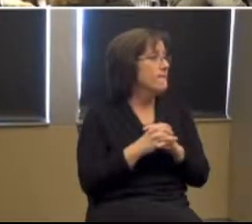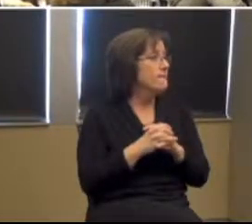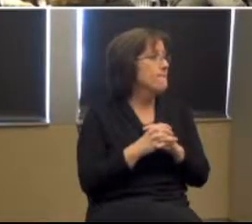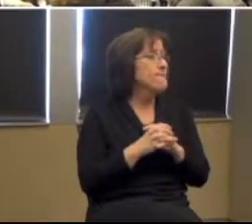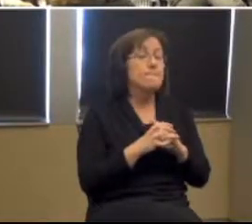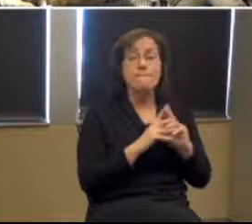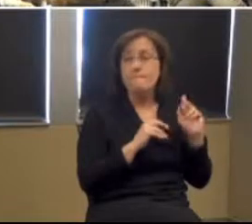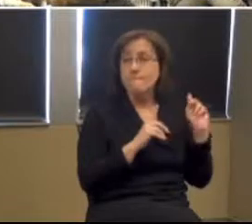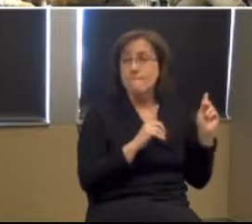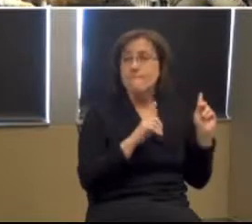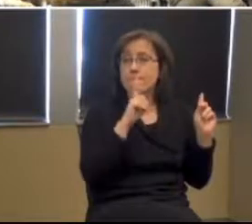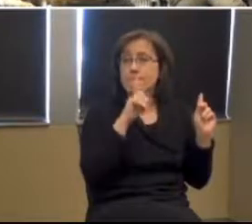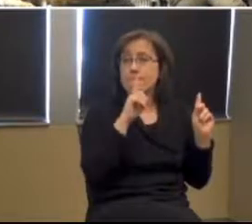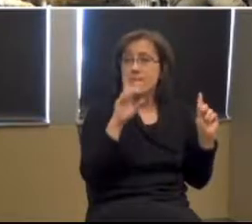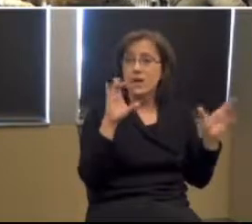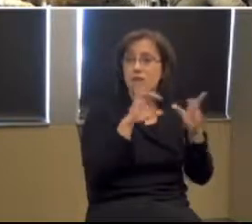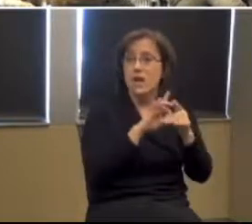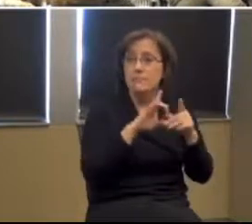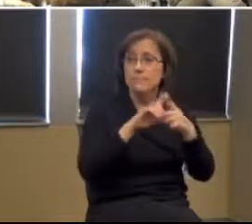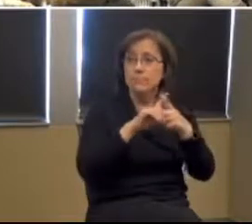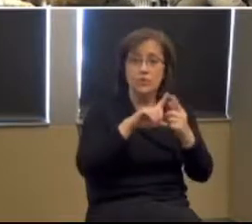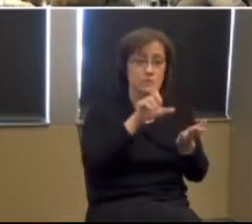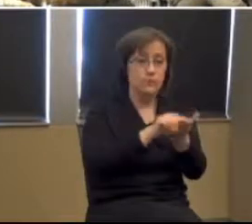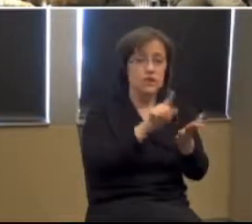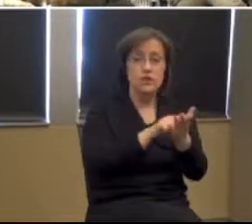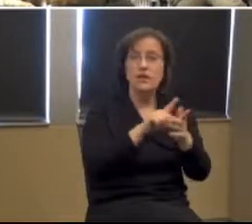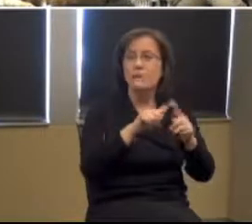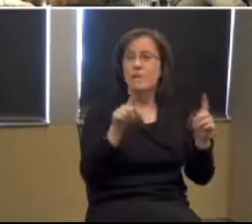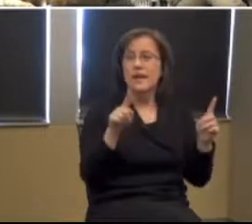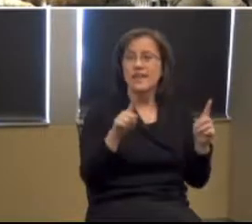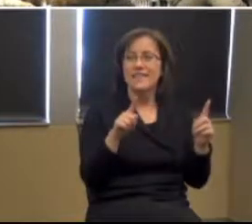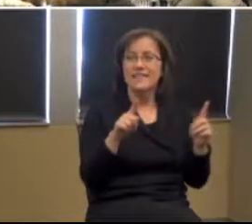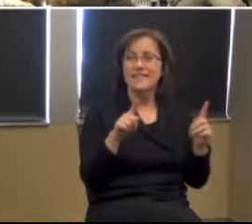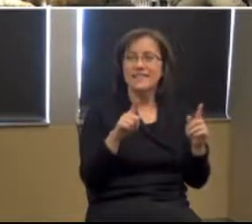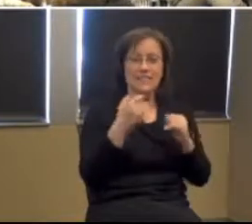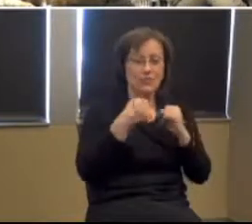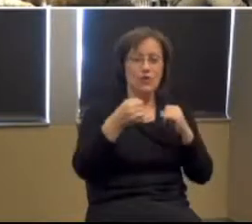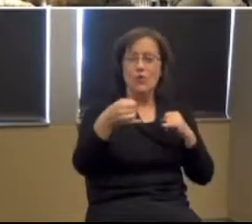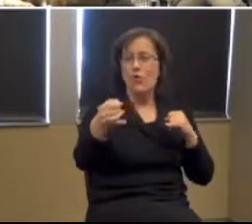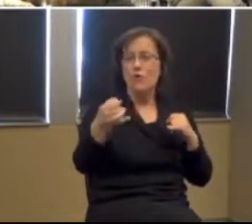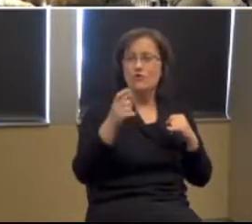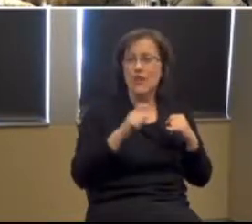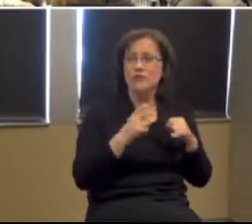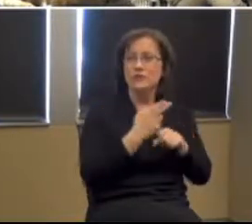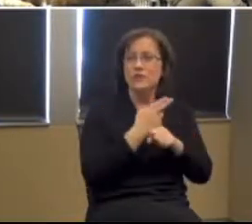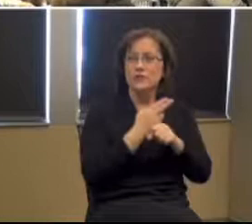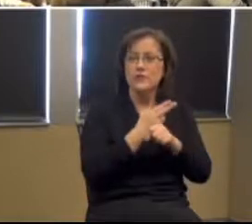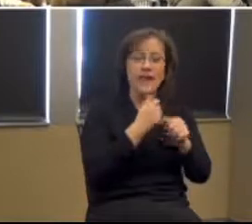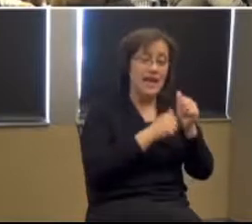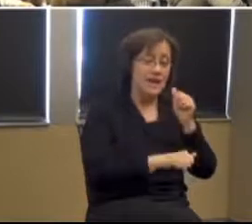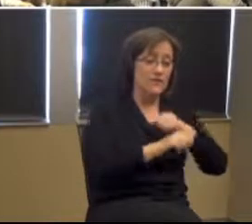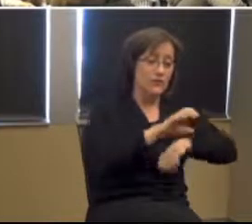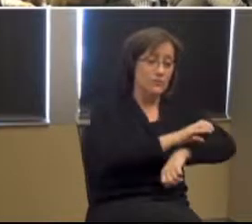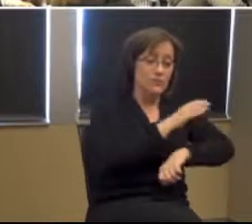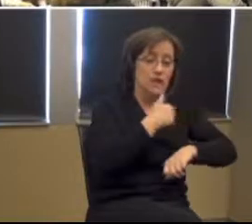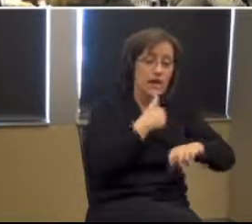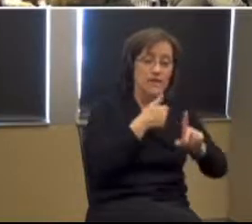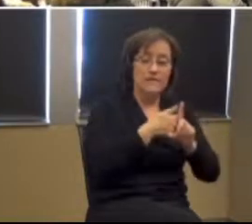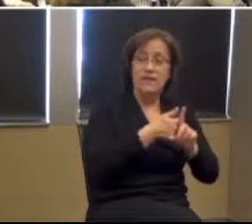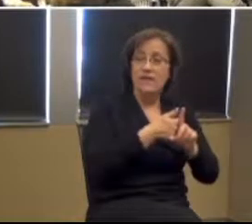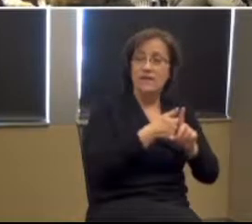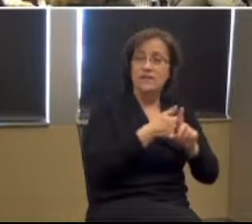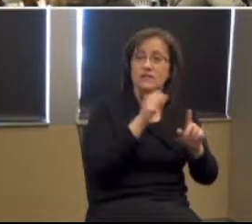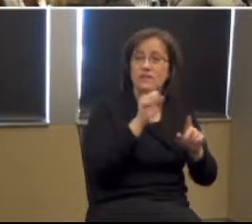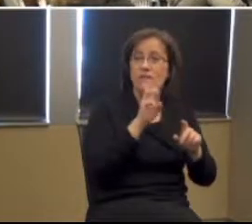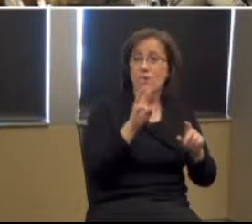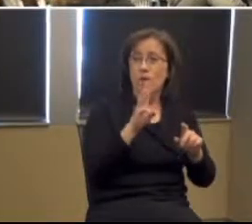a cord we found out that you have to use. Every computer has the printer software, so we'll just have to take turns